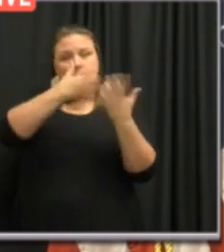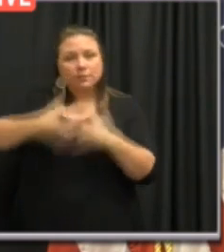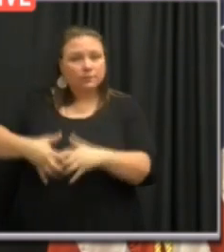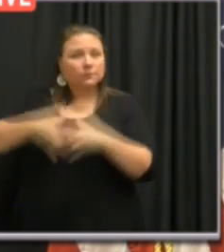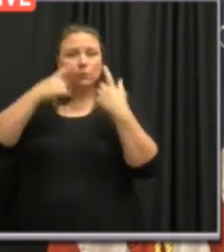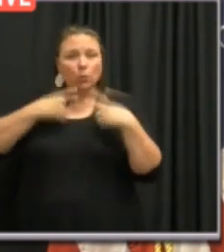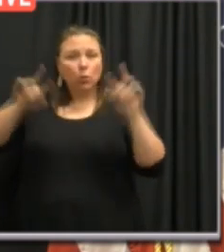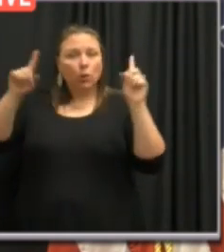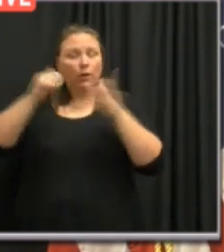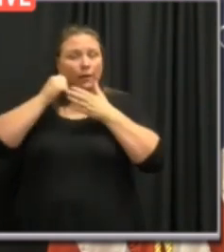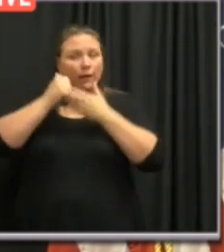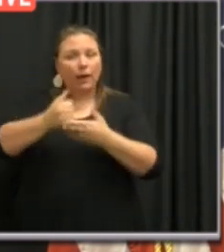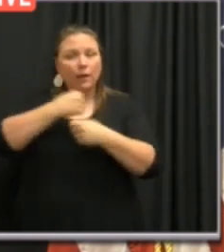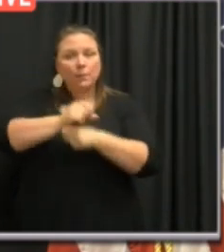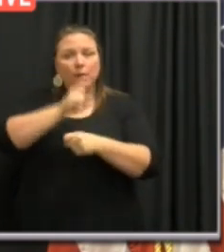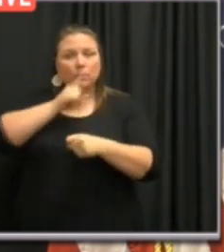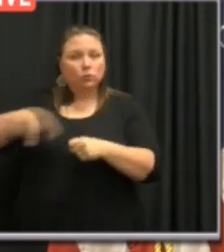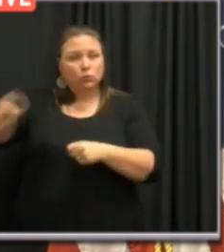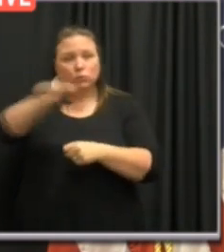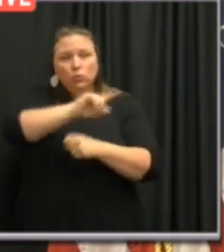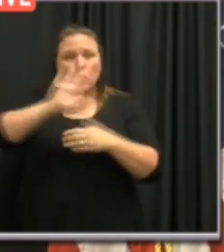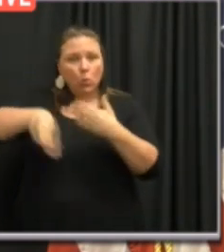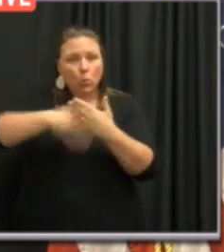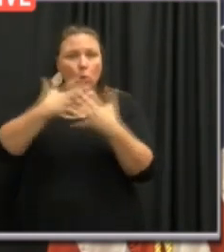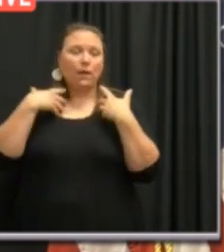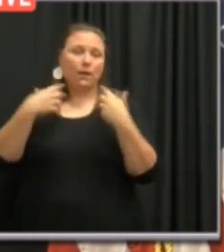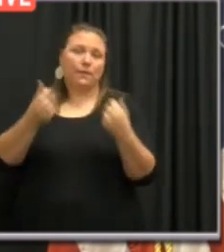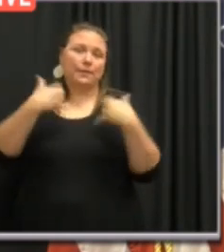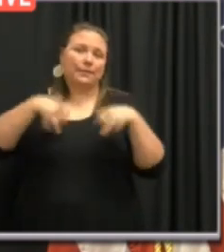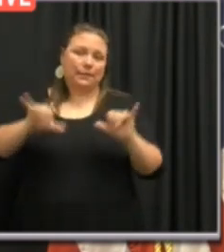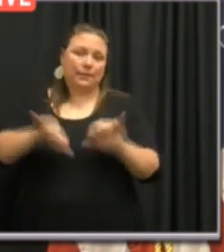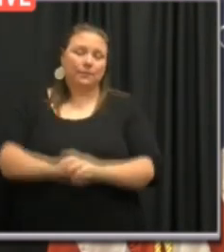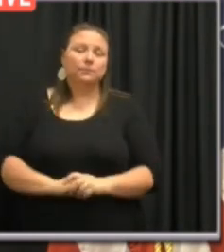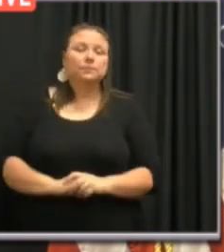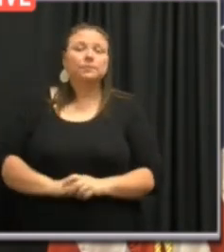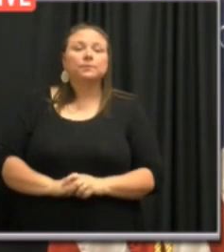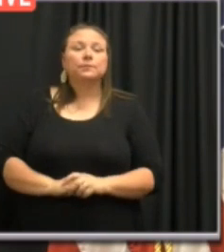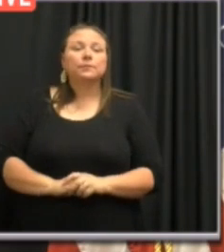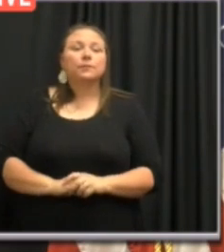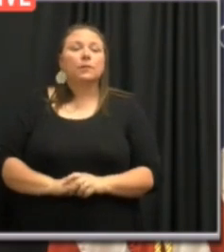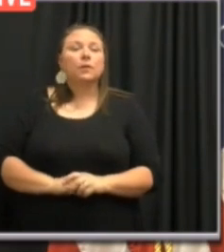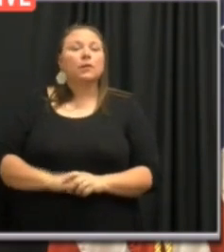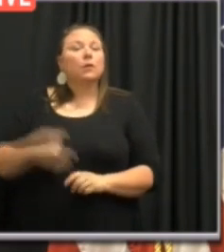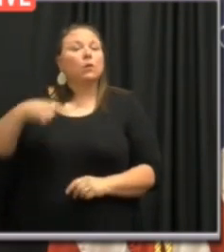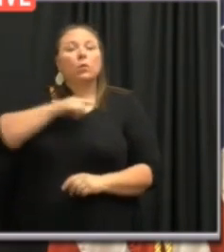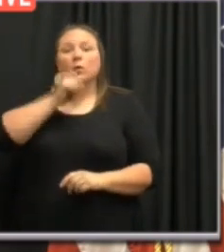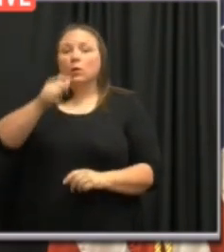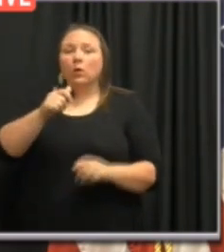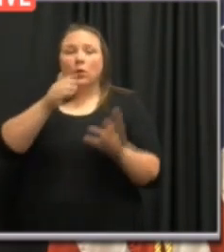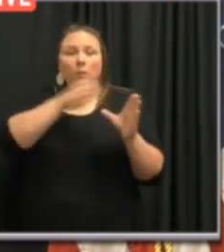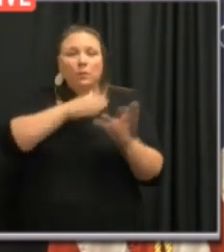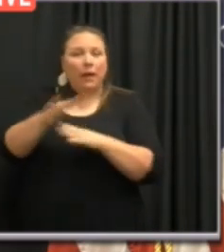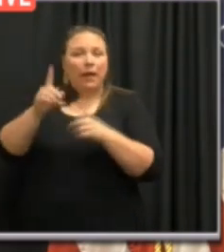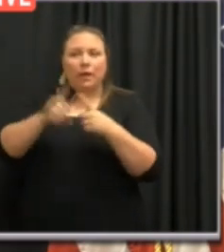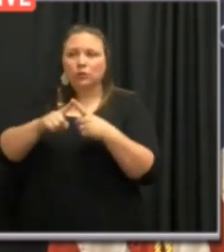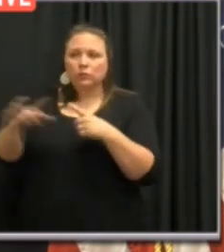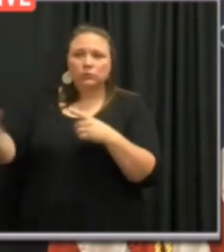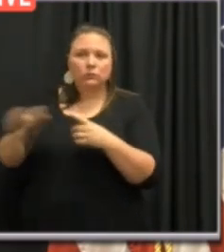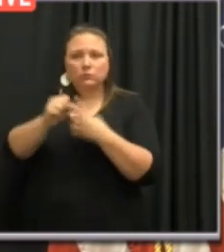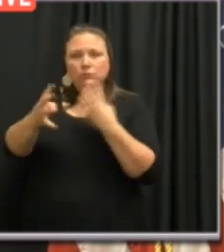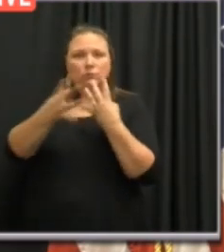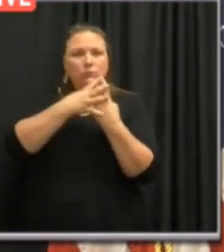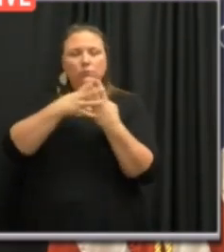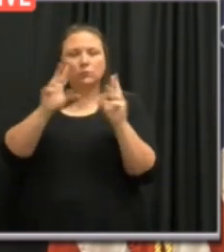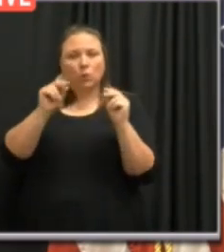assure the health of the entire public. We do not intend to be punitive. We lead